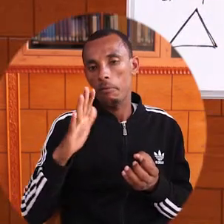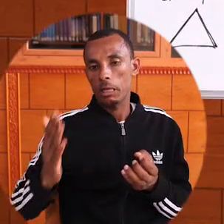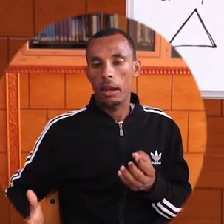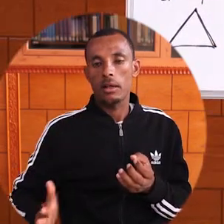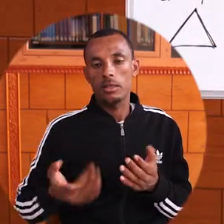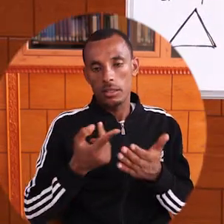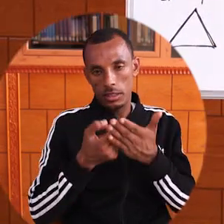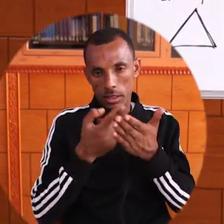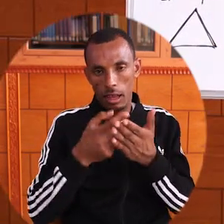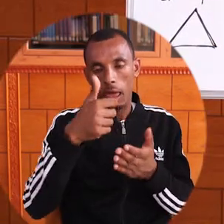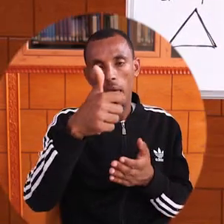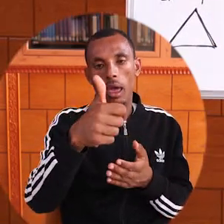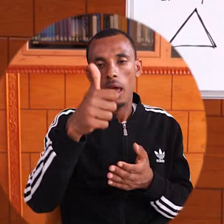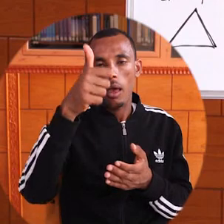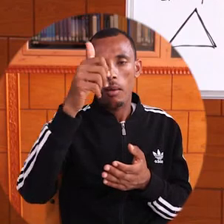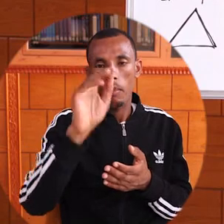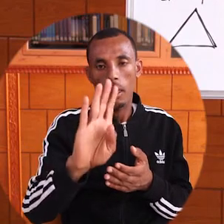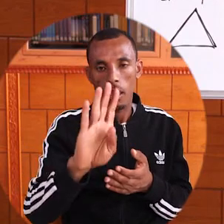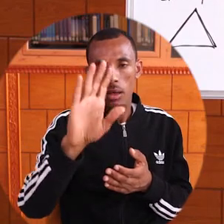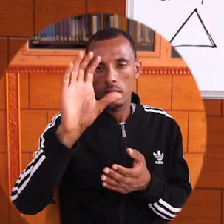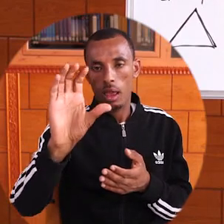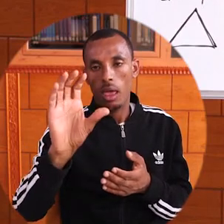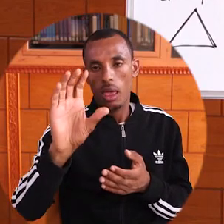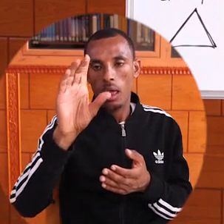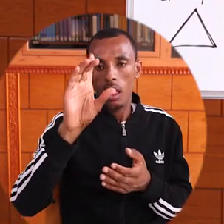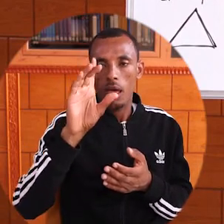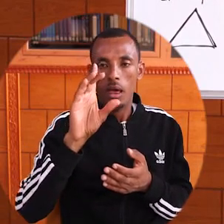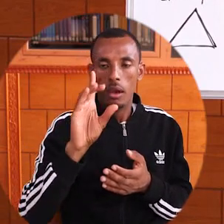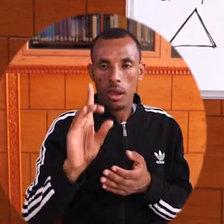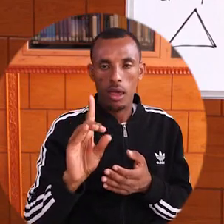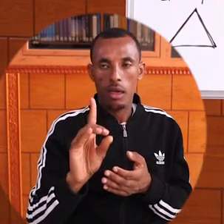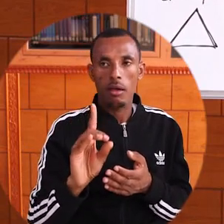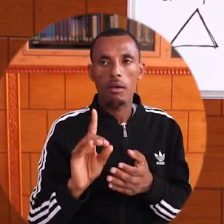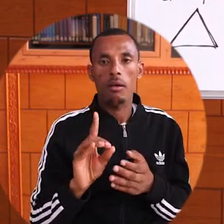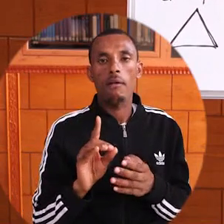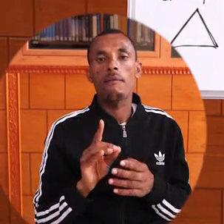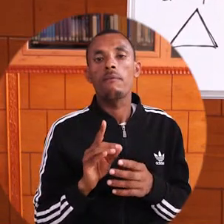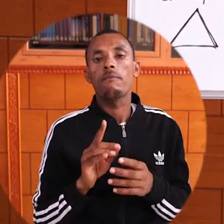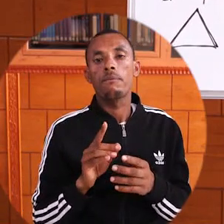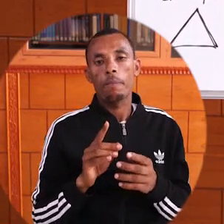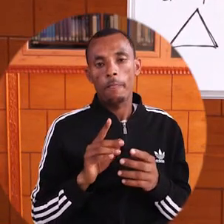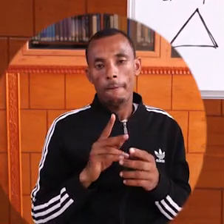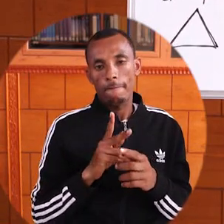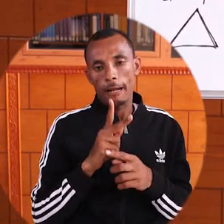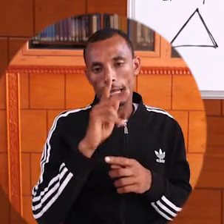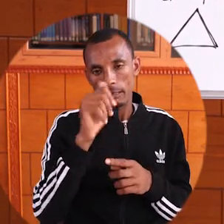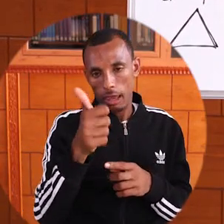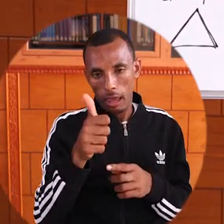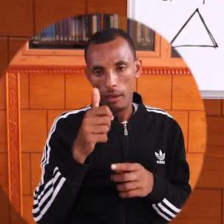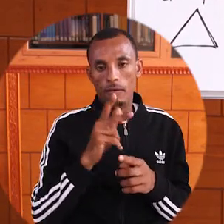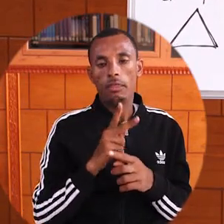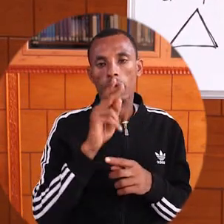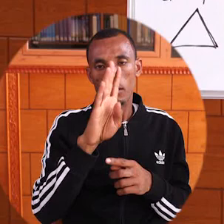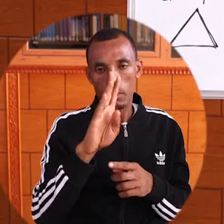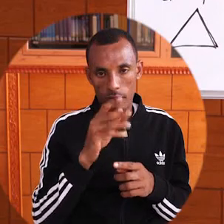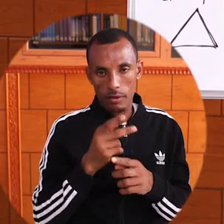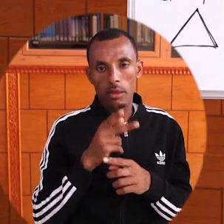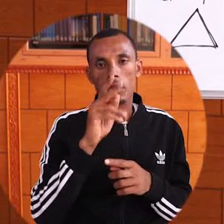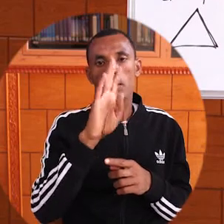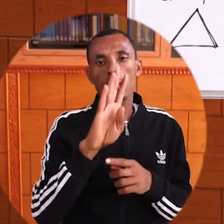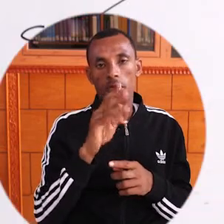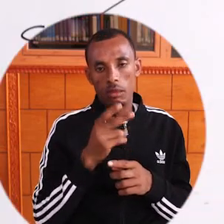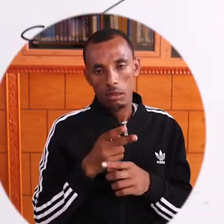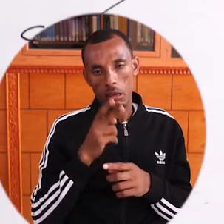this A, B, C, vertex D, vertex E. We can draw the